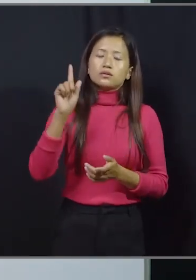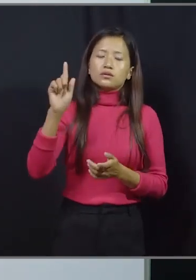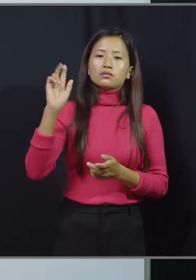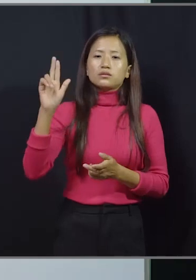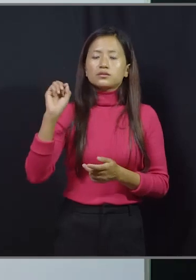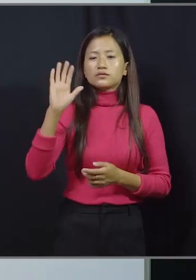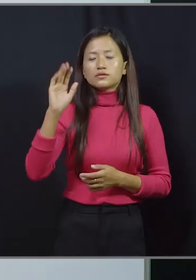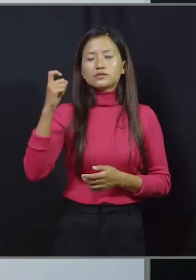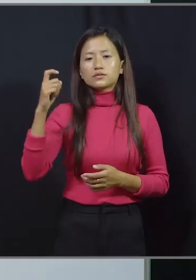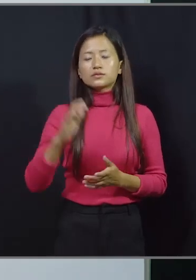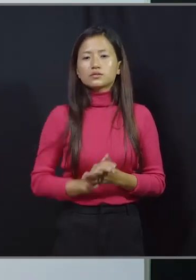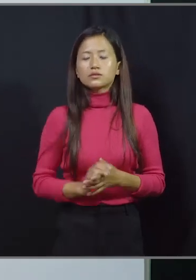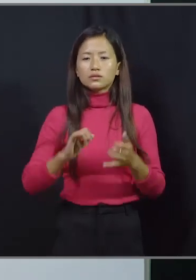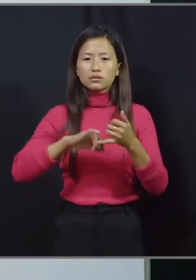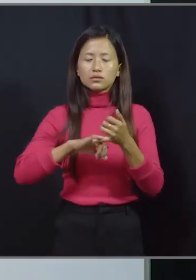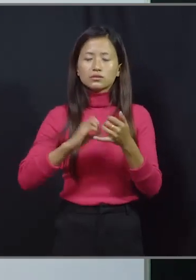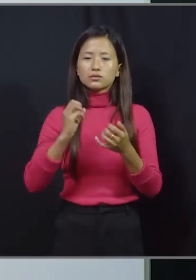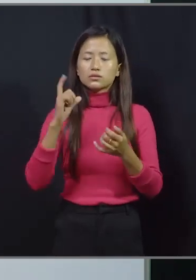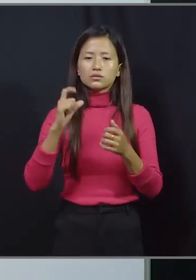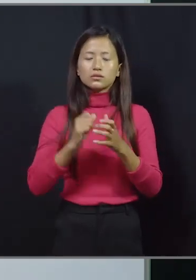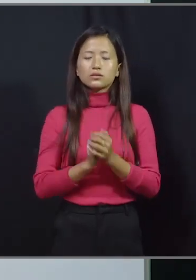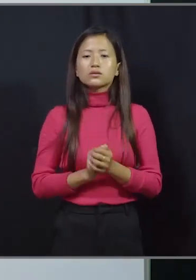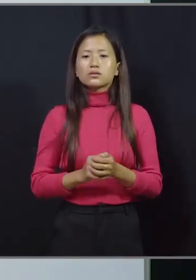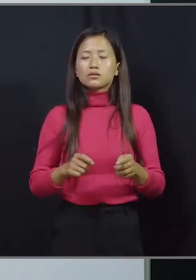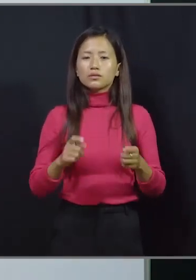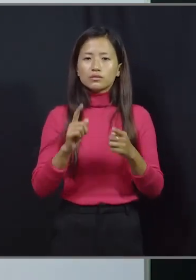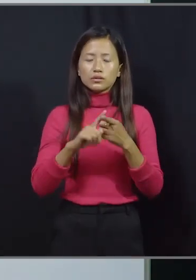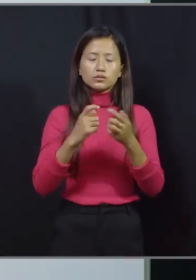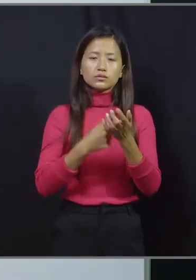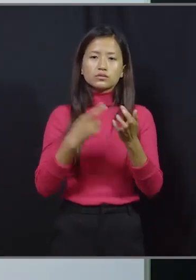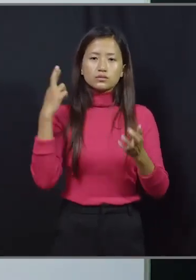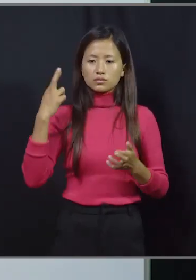is socio-religious cause. Under the socio-religious cause,